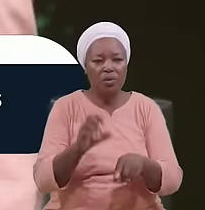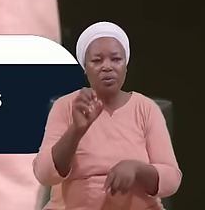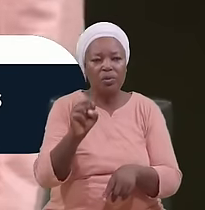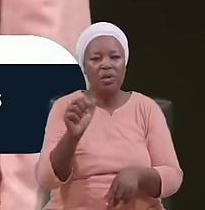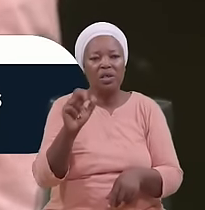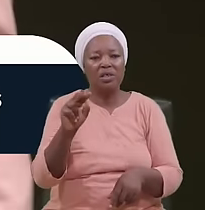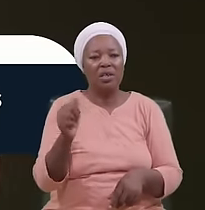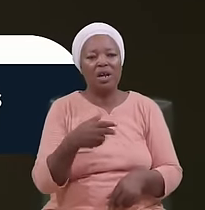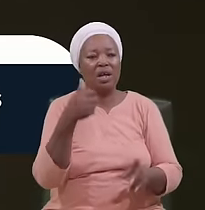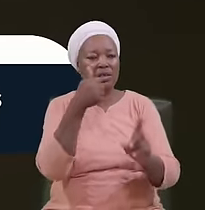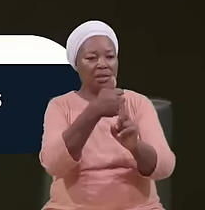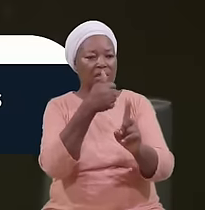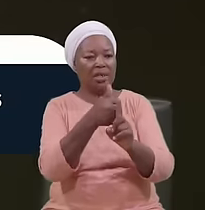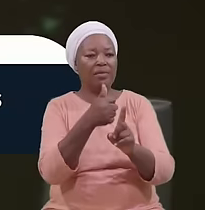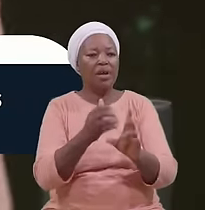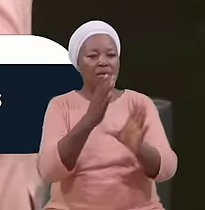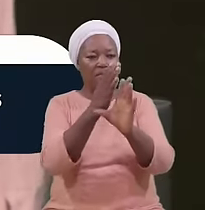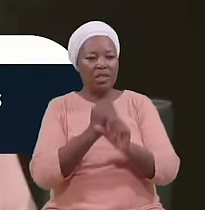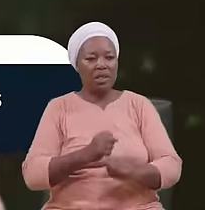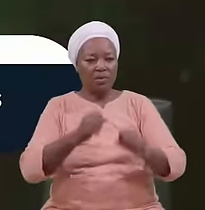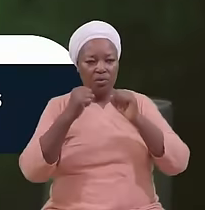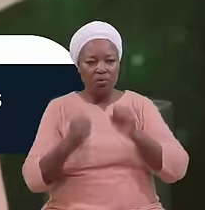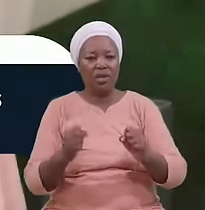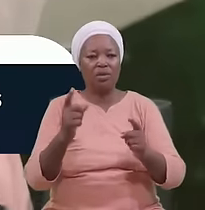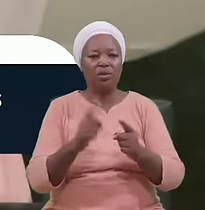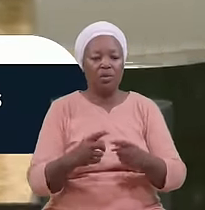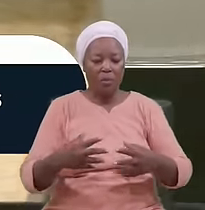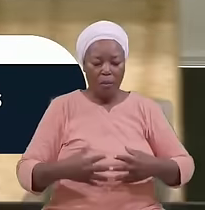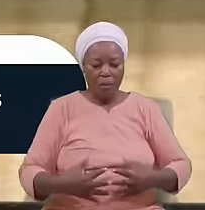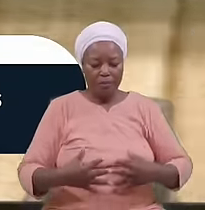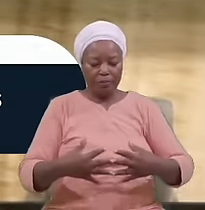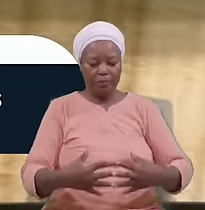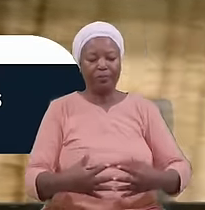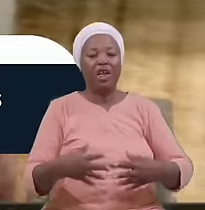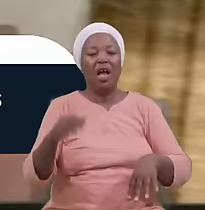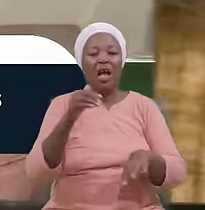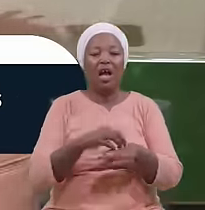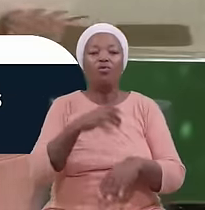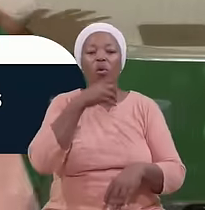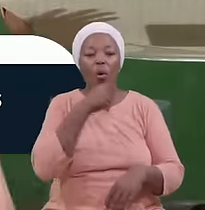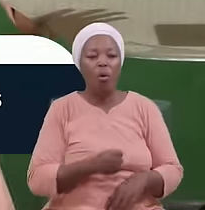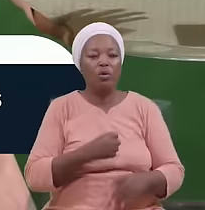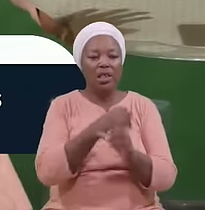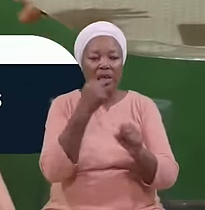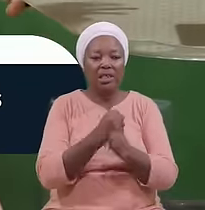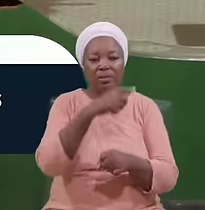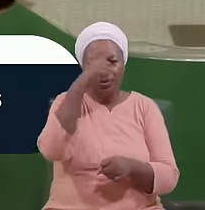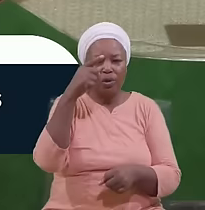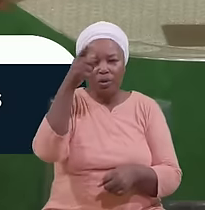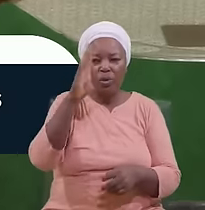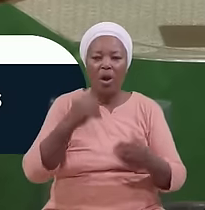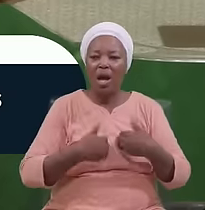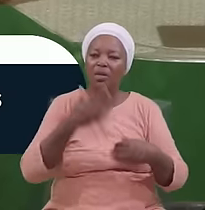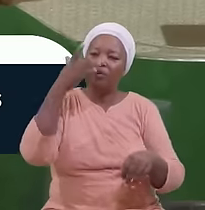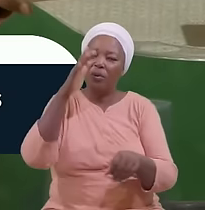herself received strength to conceive at old age, because God had promised.